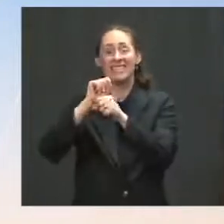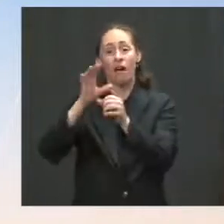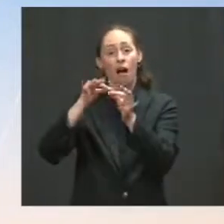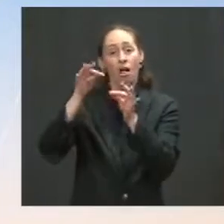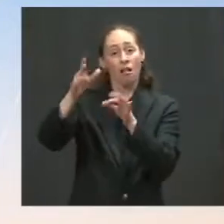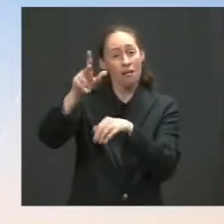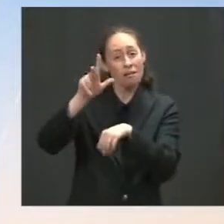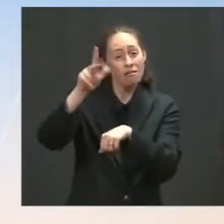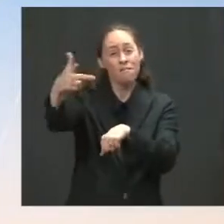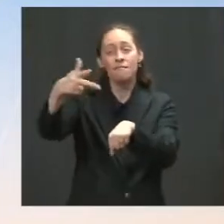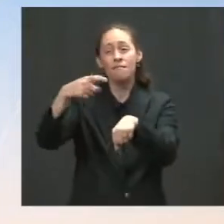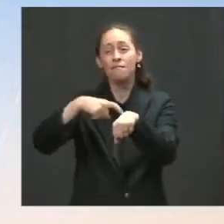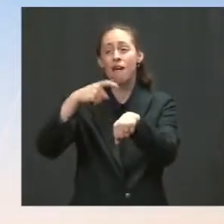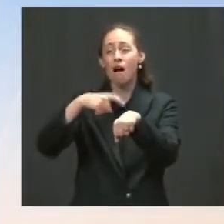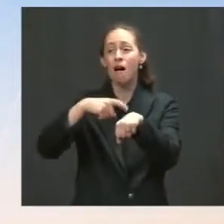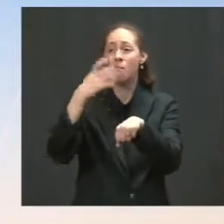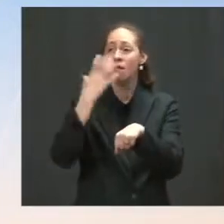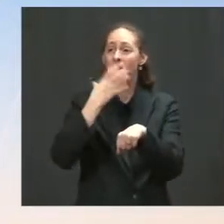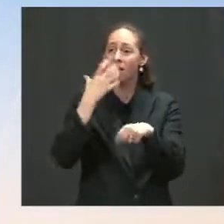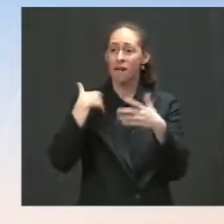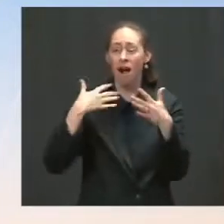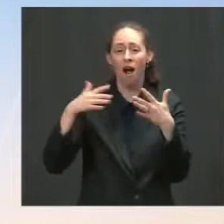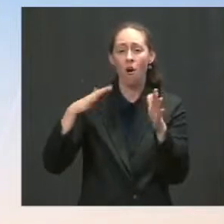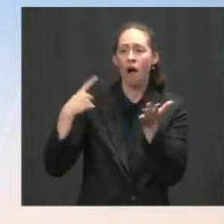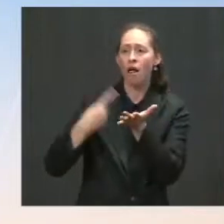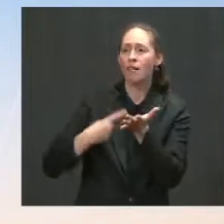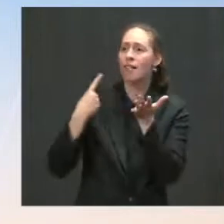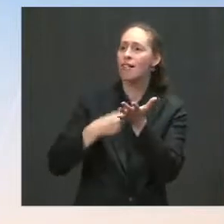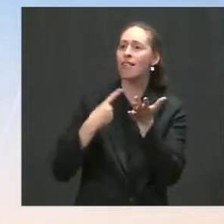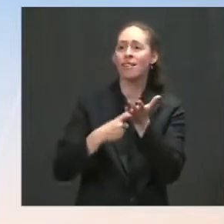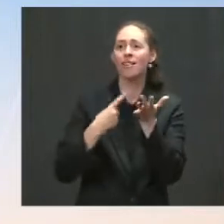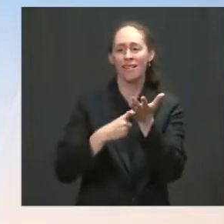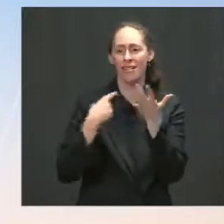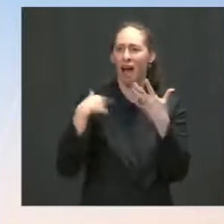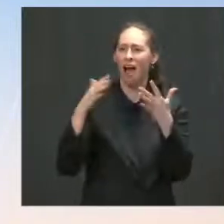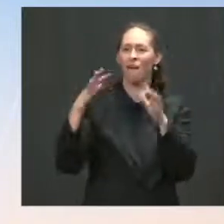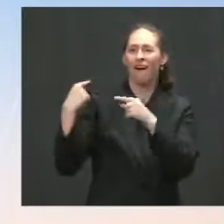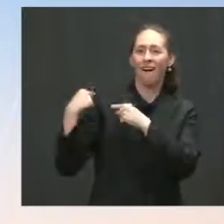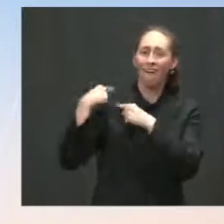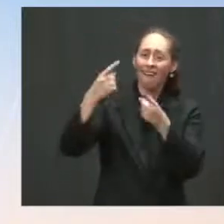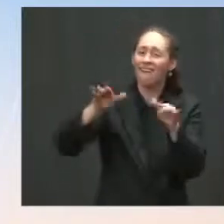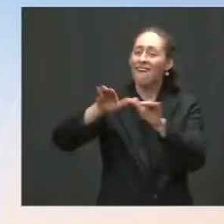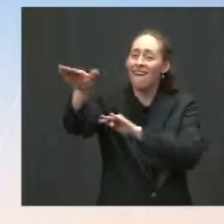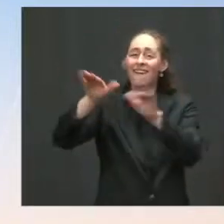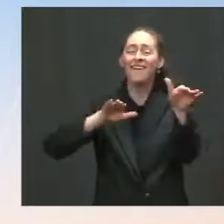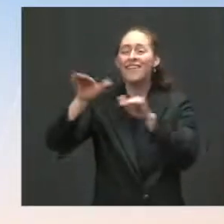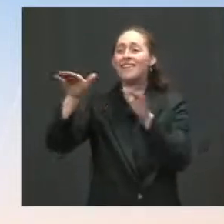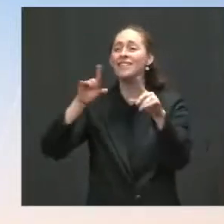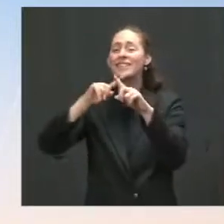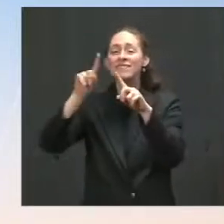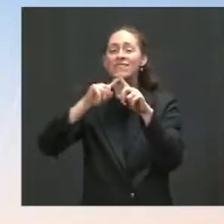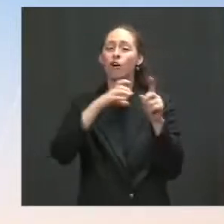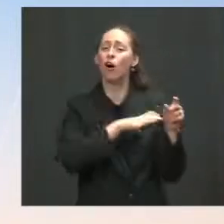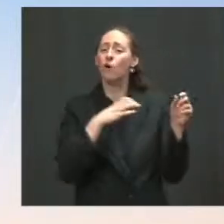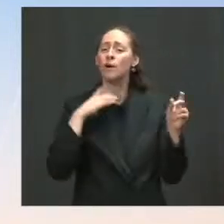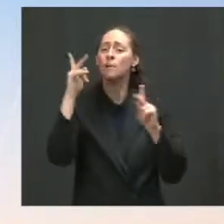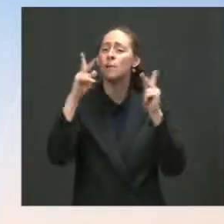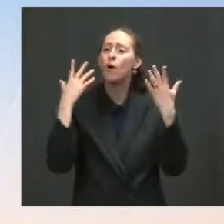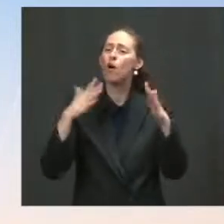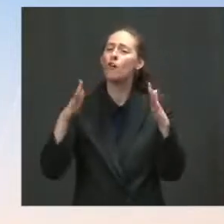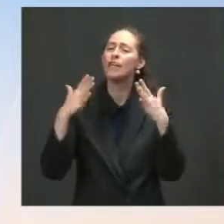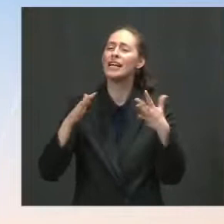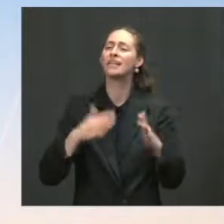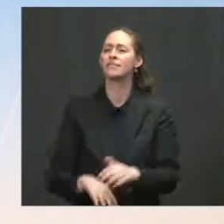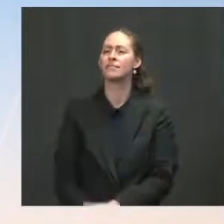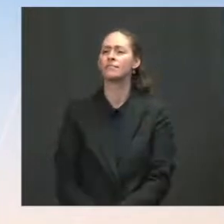several months, and we've been in close touch with a range of members of Congress. So absolutely, the passion, the advocacy of a number of members is something